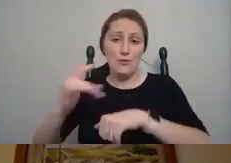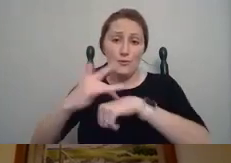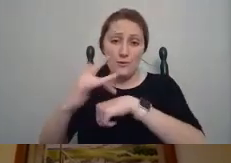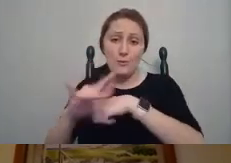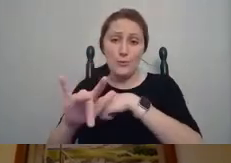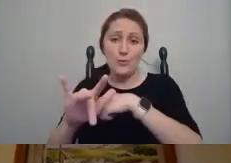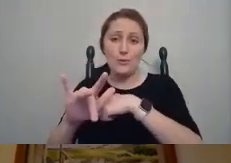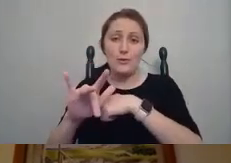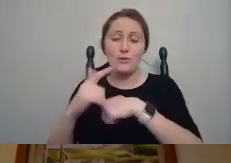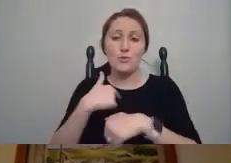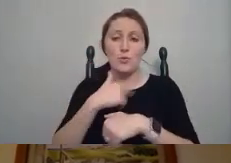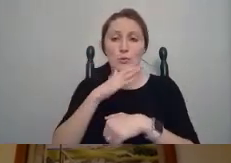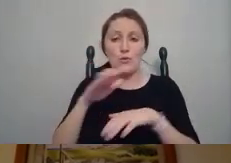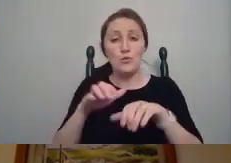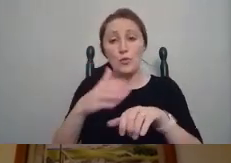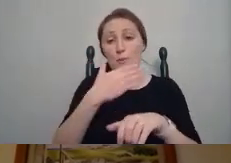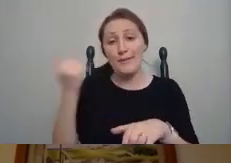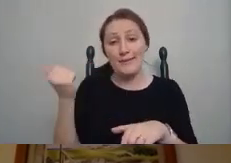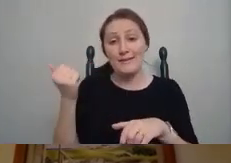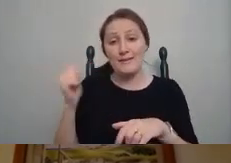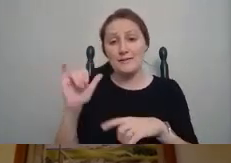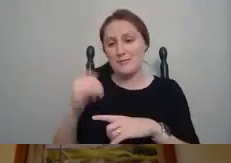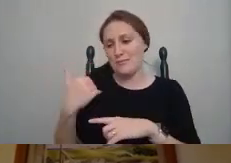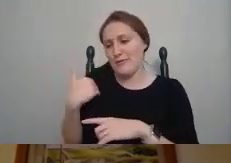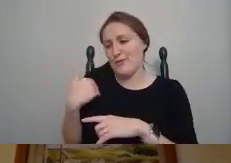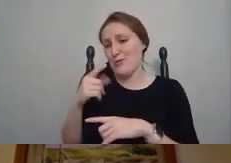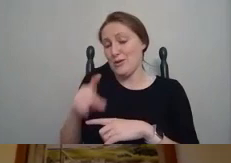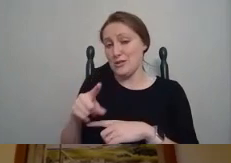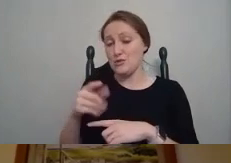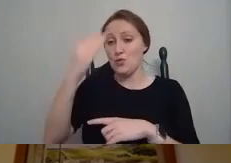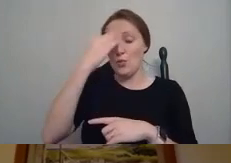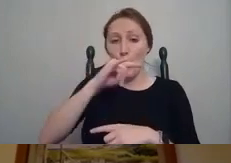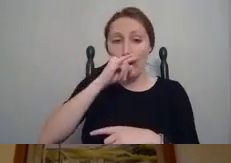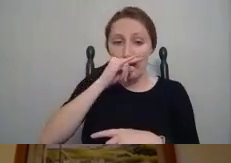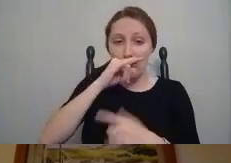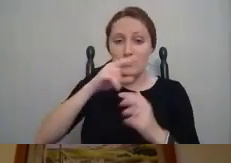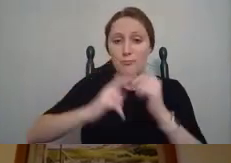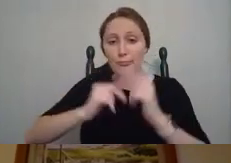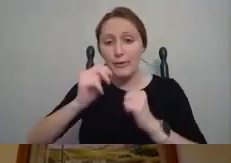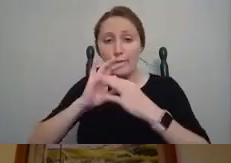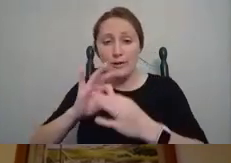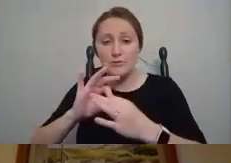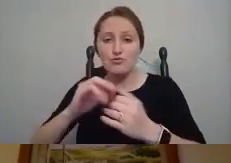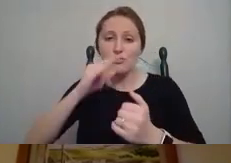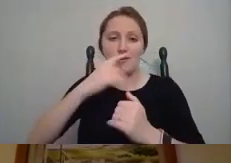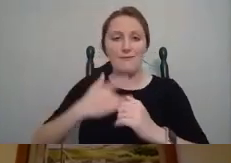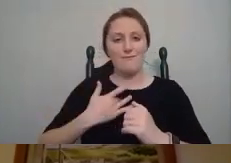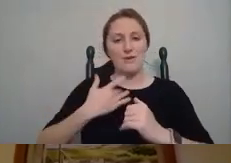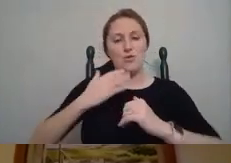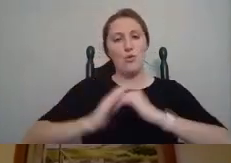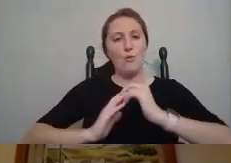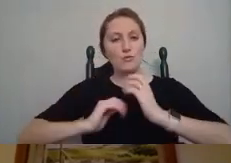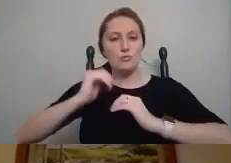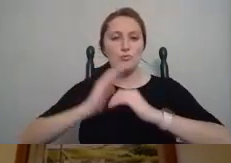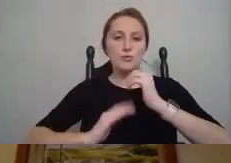gonna do our best, like the previous question, to get to know our kids, build a relationship so that kids feel comfortable